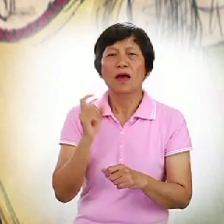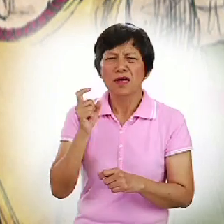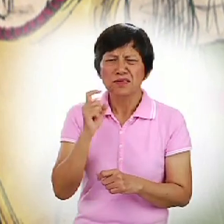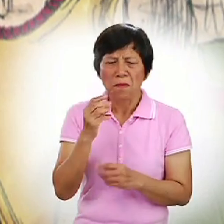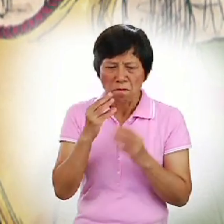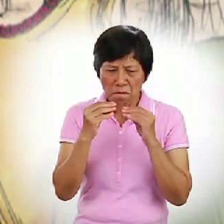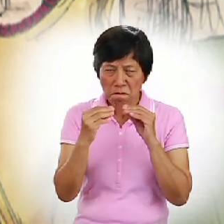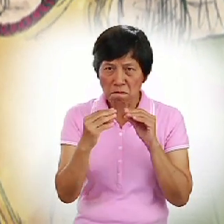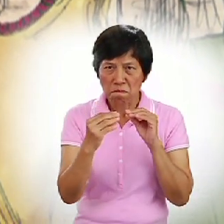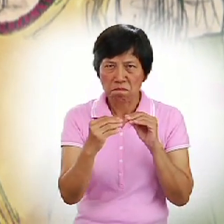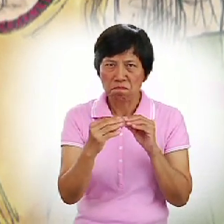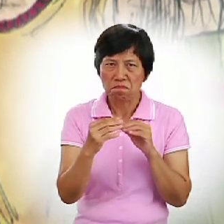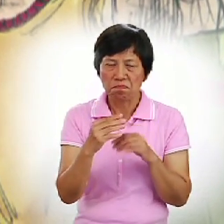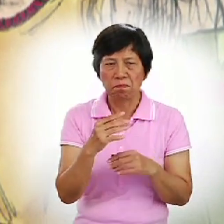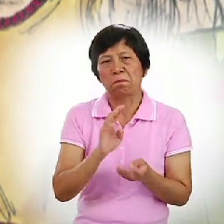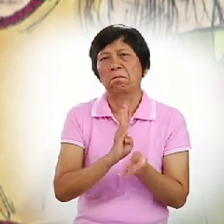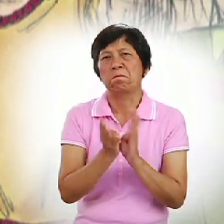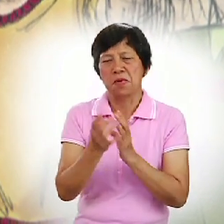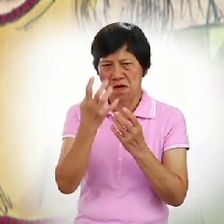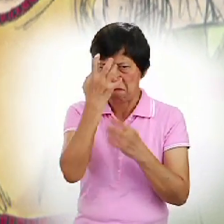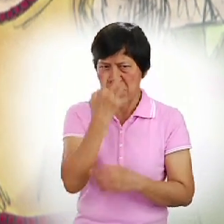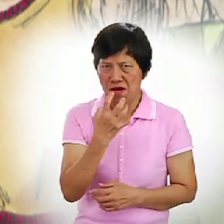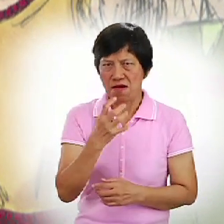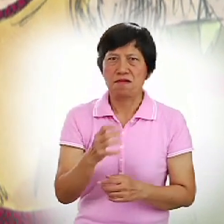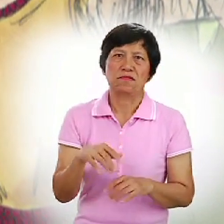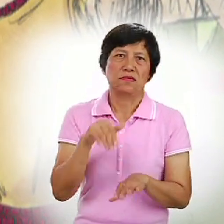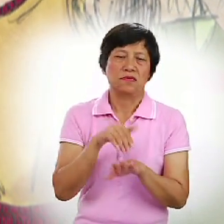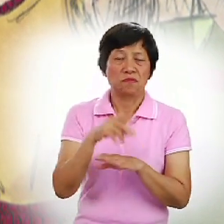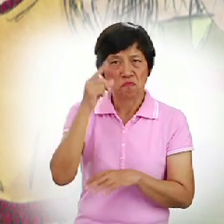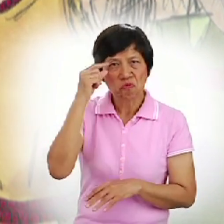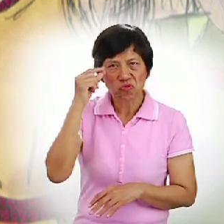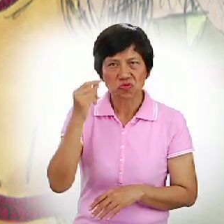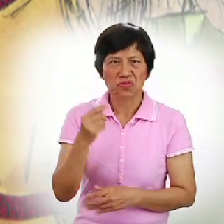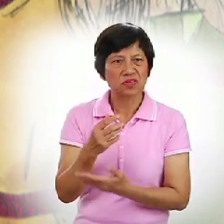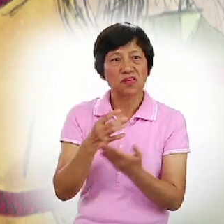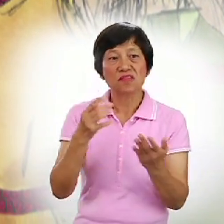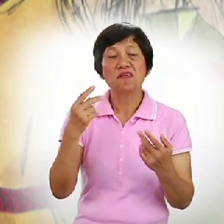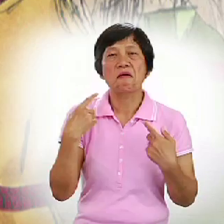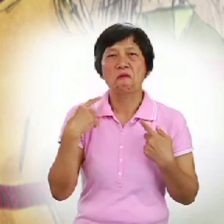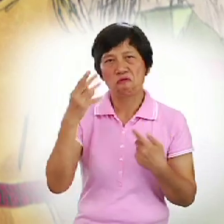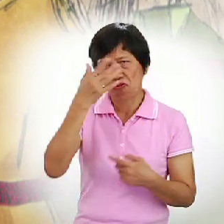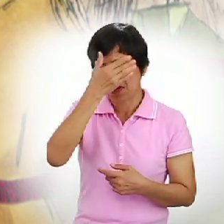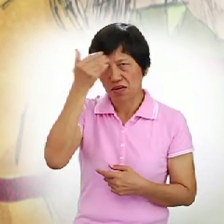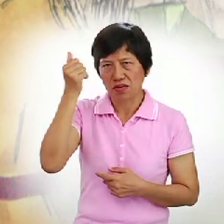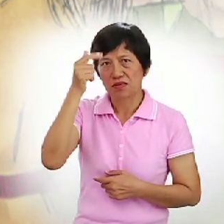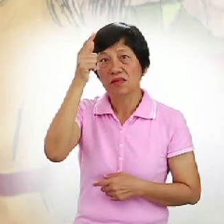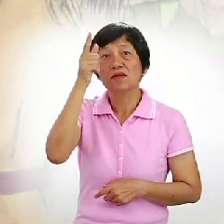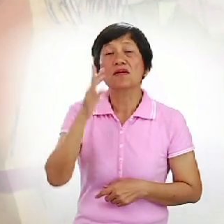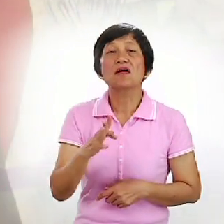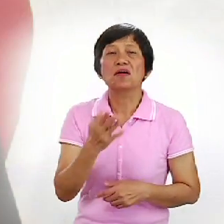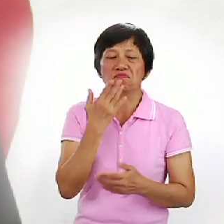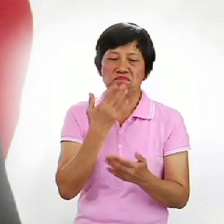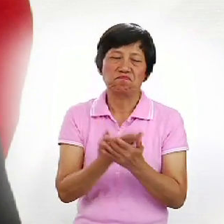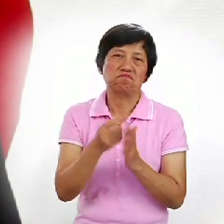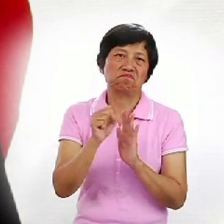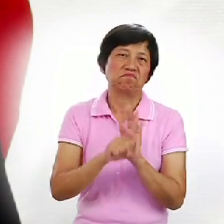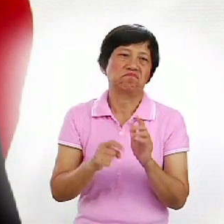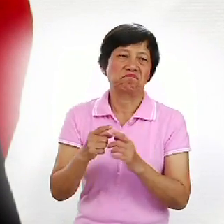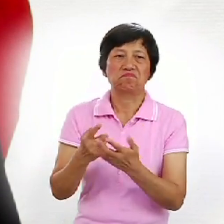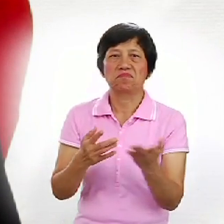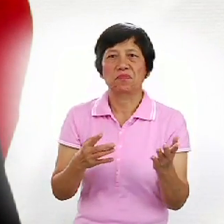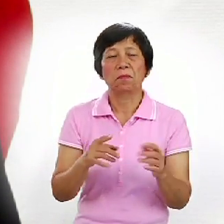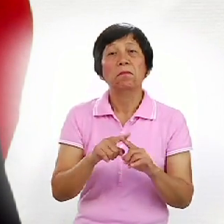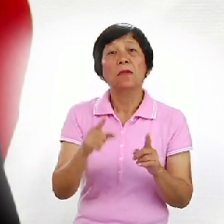grumbled and got angry at Moses. They have forgotten God's goodness to them. But God